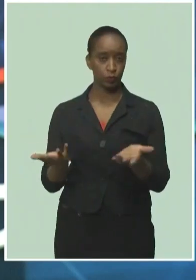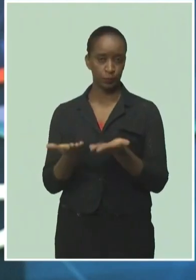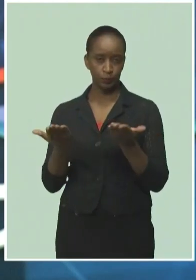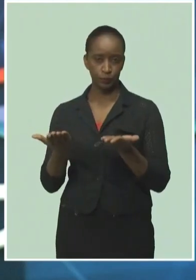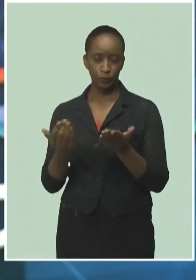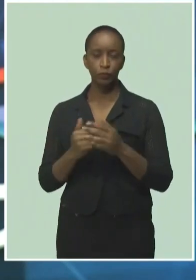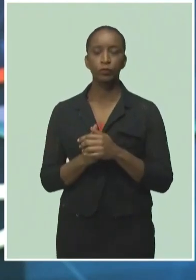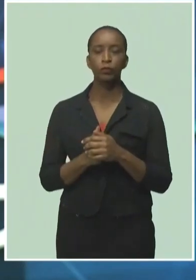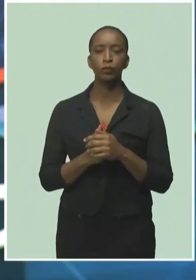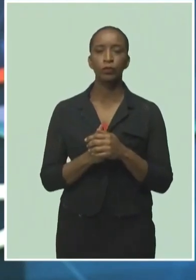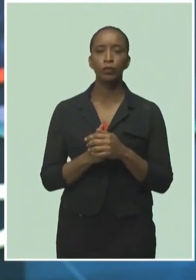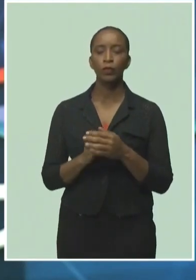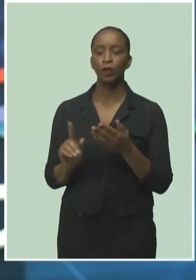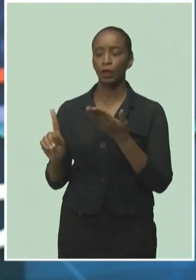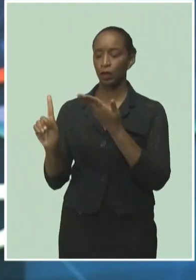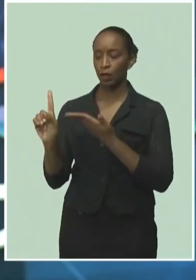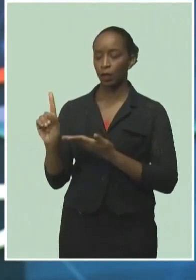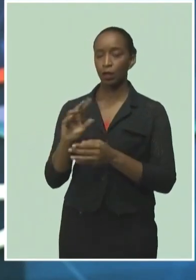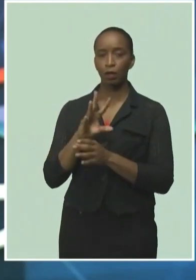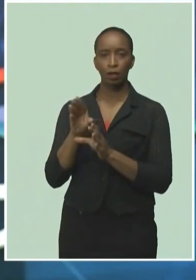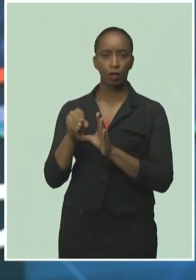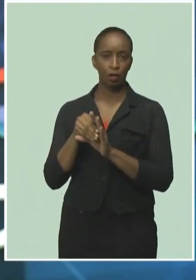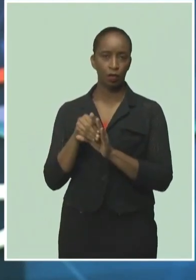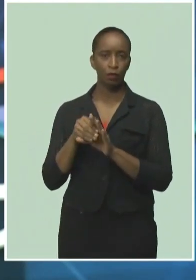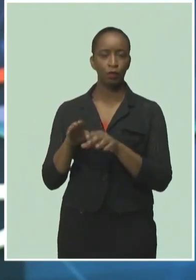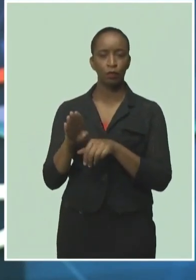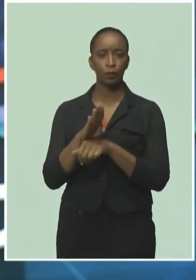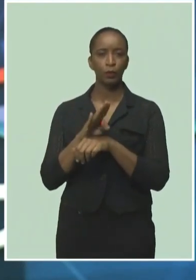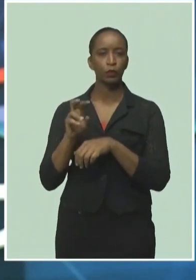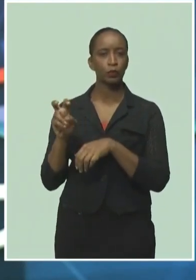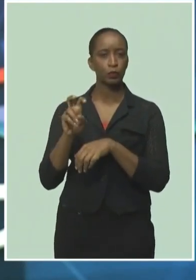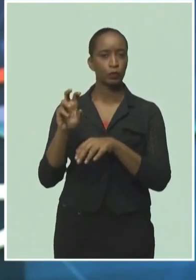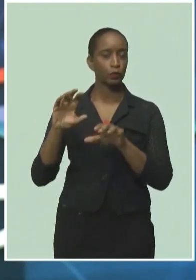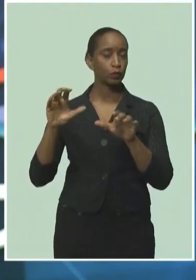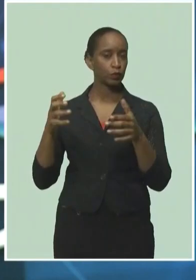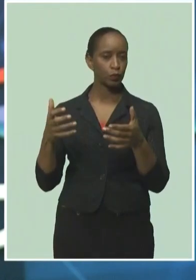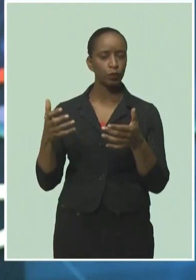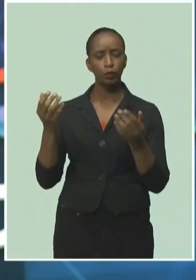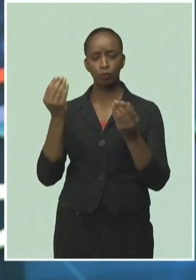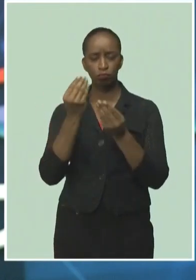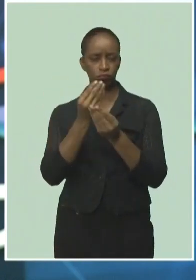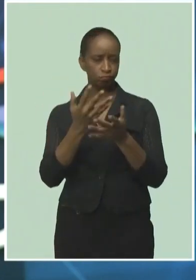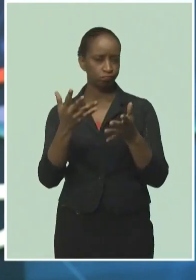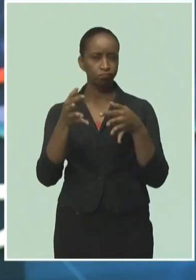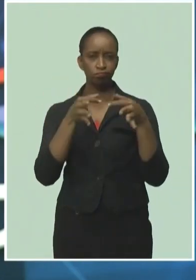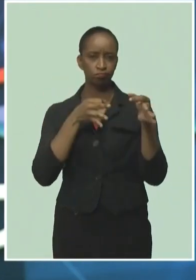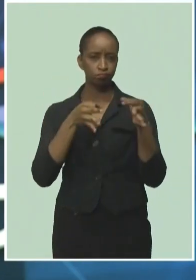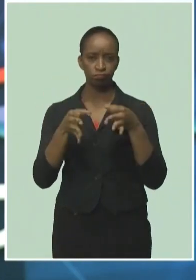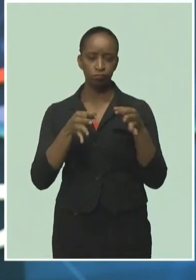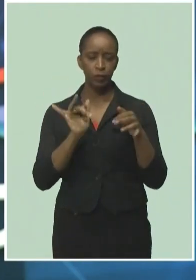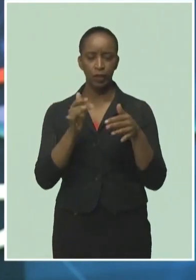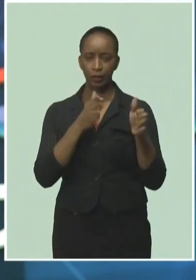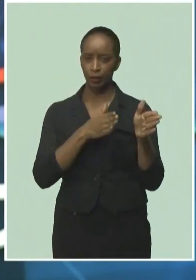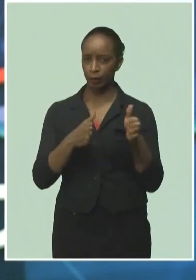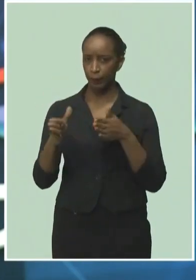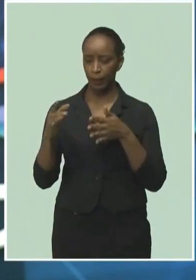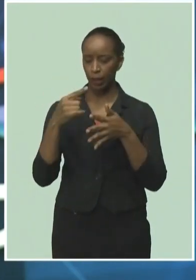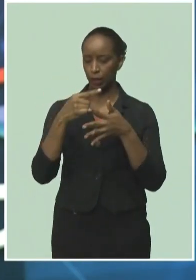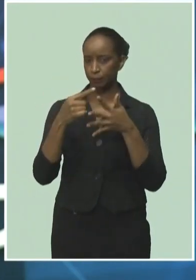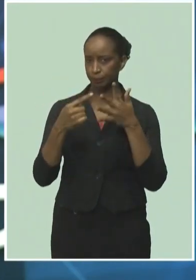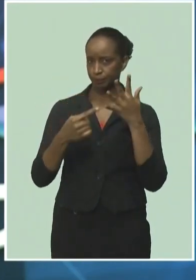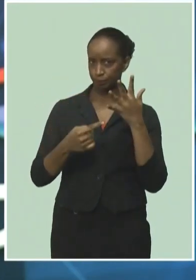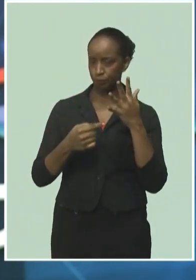Tourism Association, Ryan Ford, provided some details on the initiative, which will involve hotels forming stronger linkages